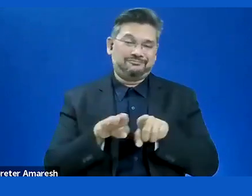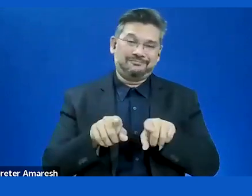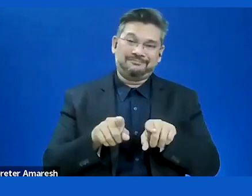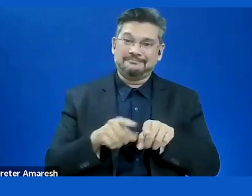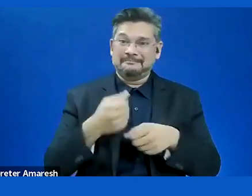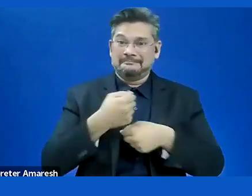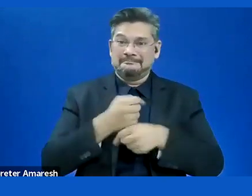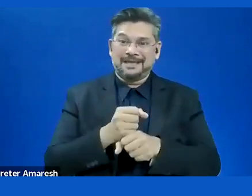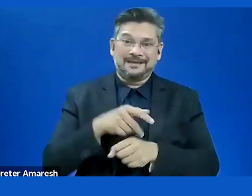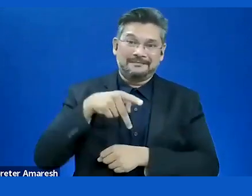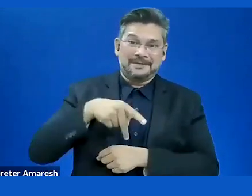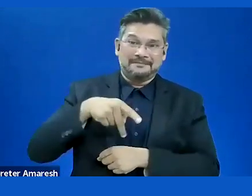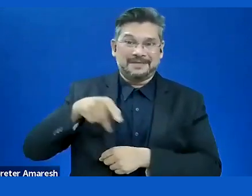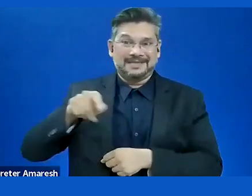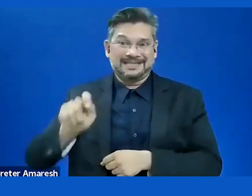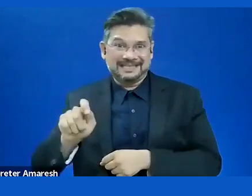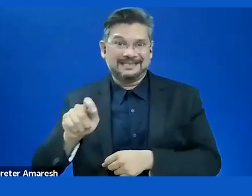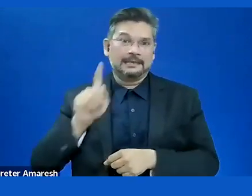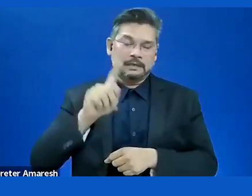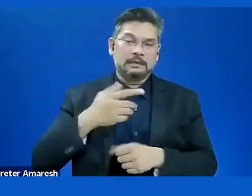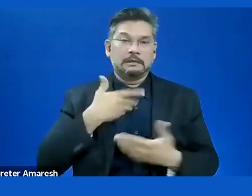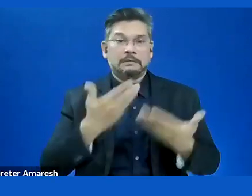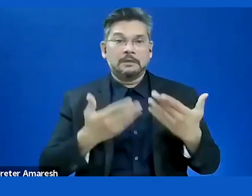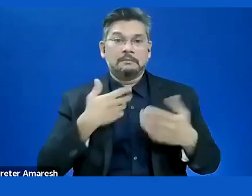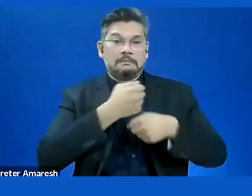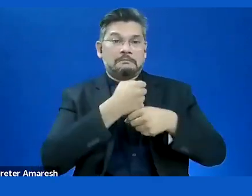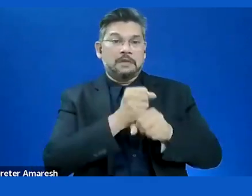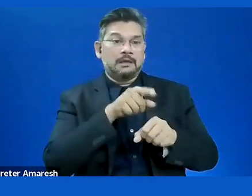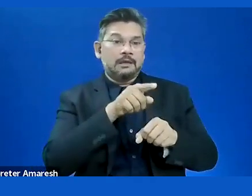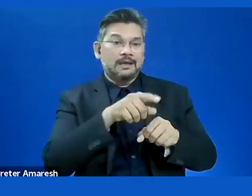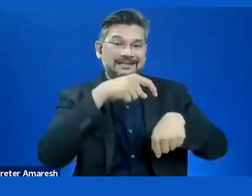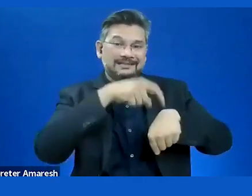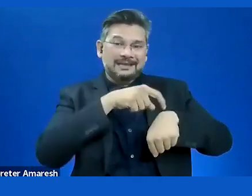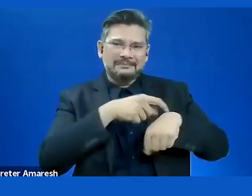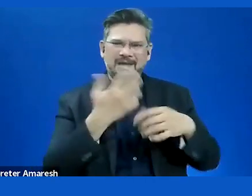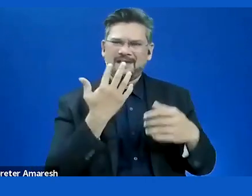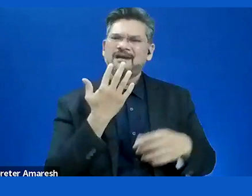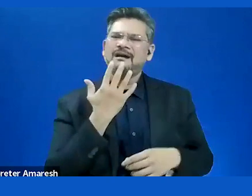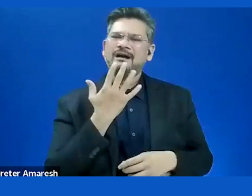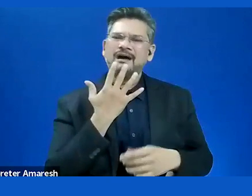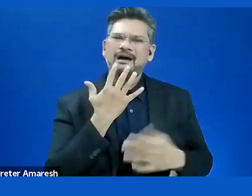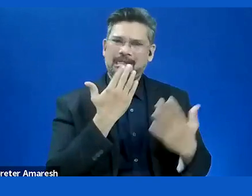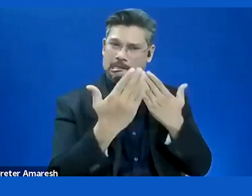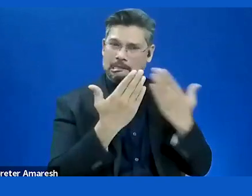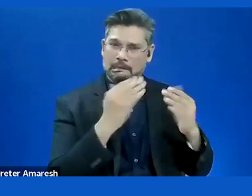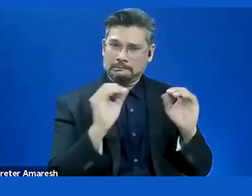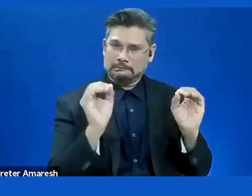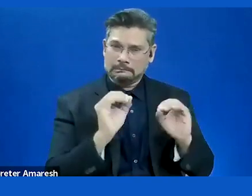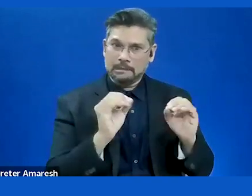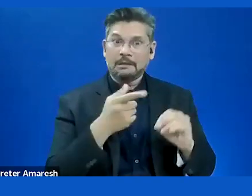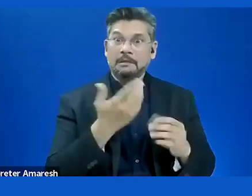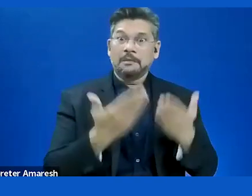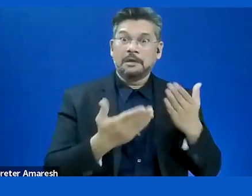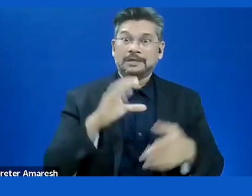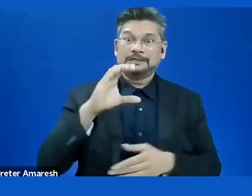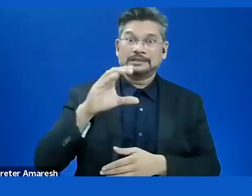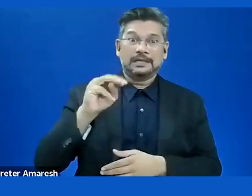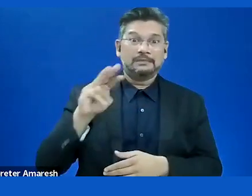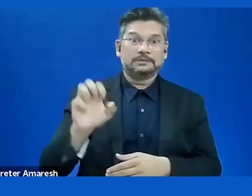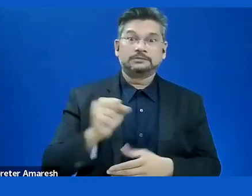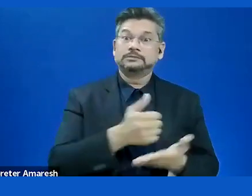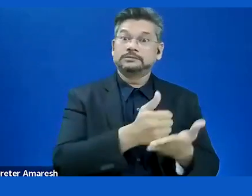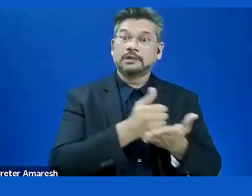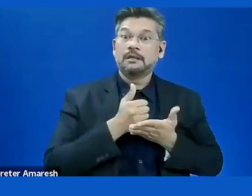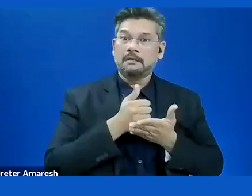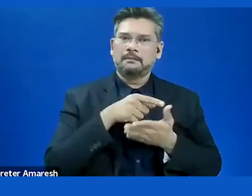to get their contrast right. So I think putting assistance into CMSs is a great way to kind of try and address this as well. When